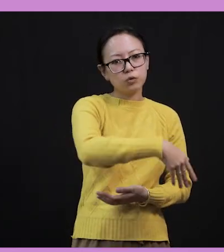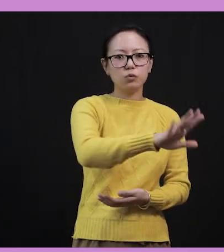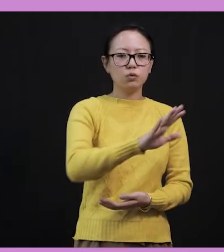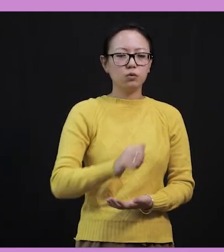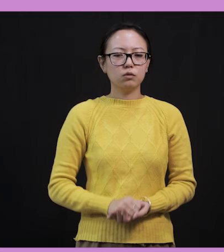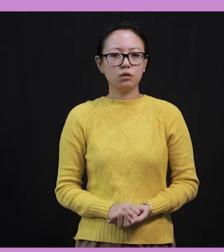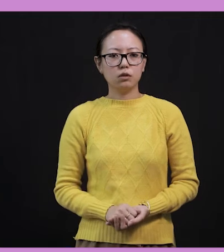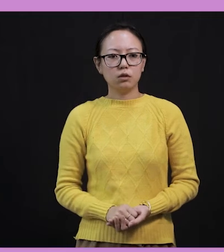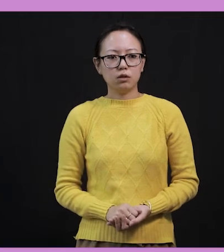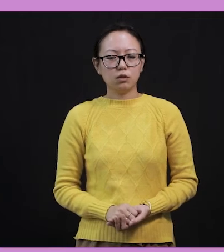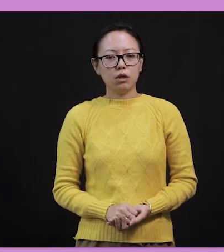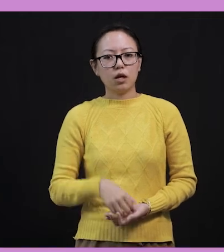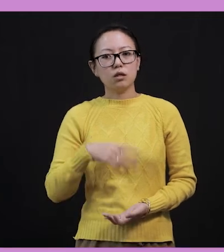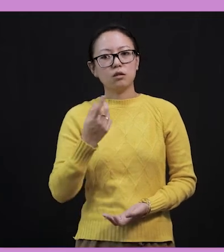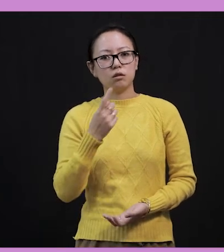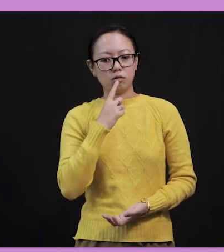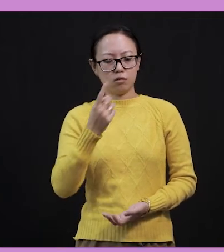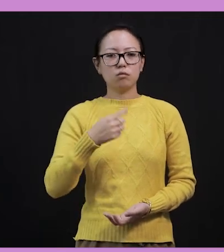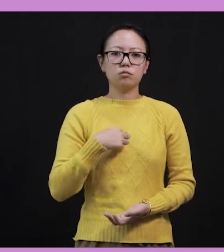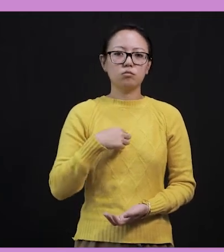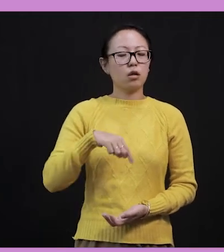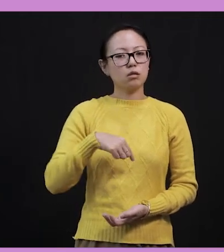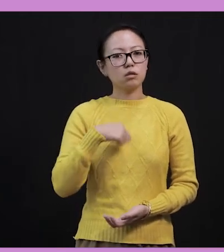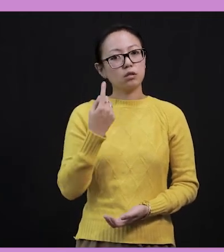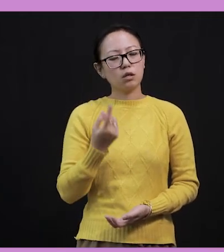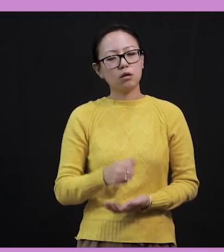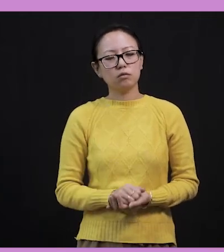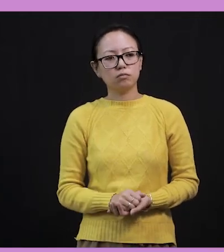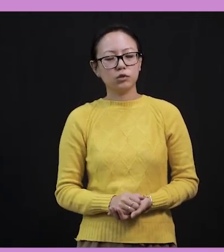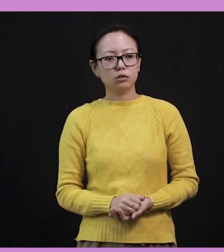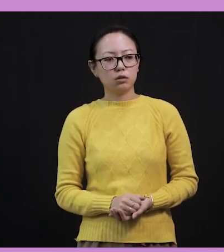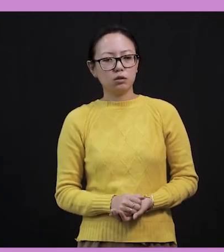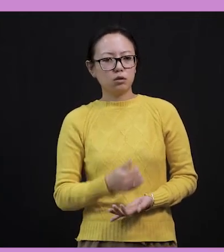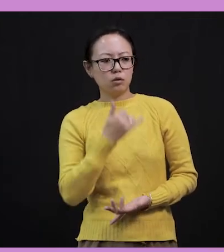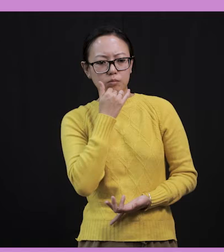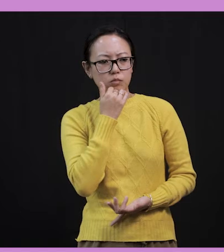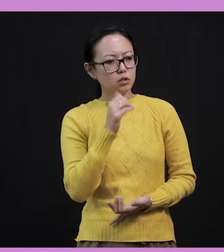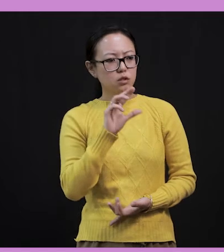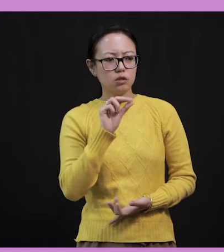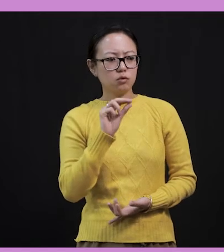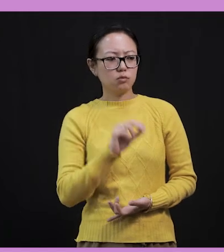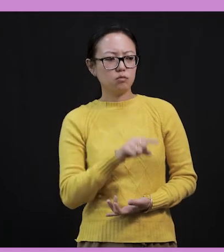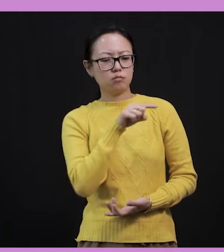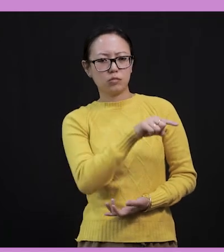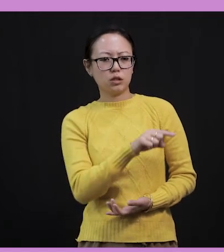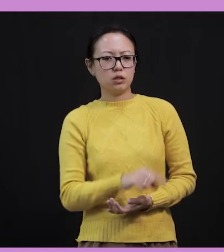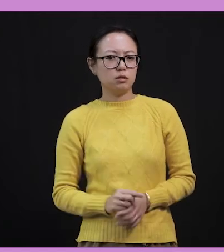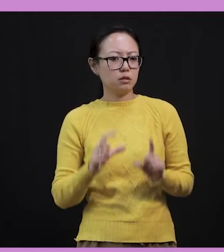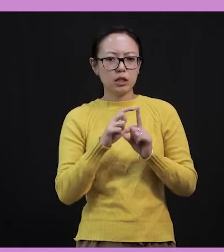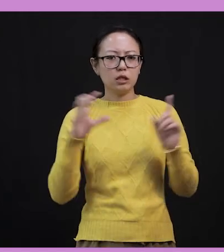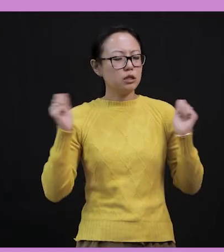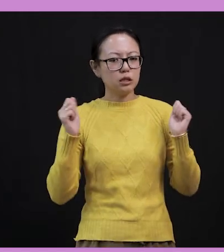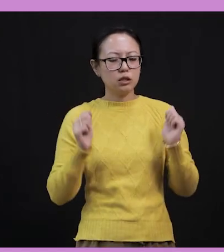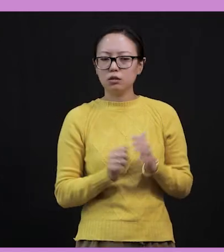there's no mistake. So that is the line which tells you that the child is no longer